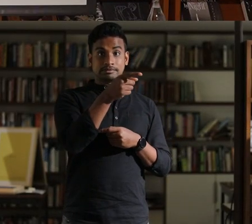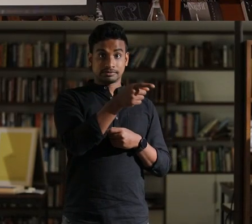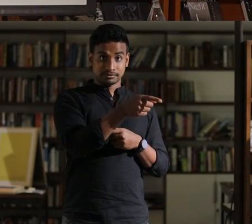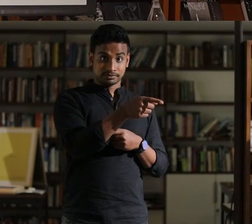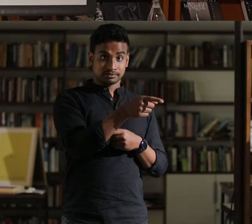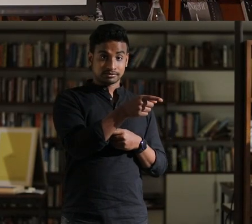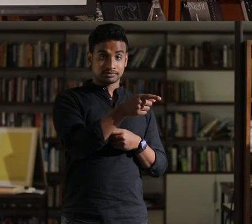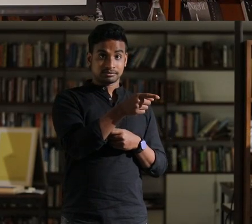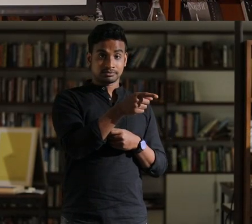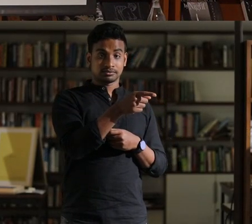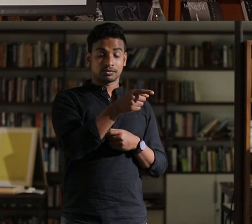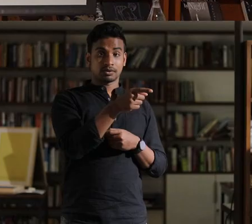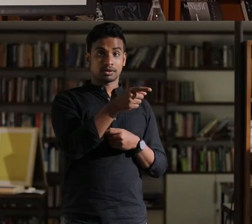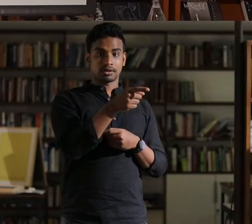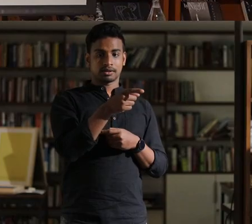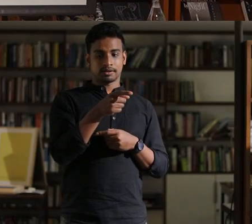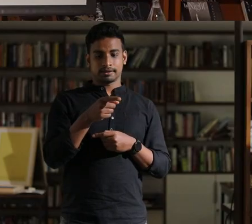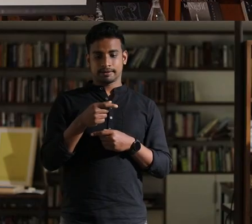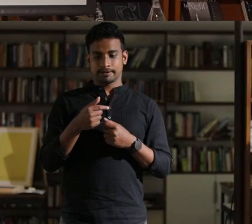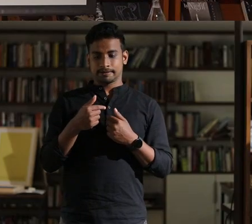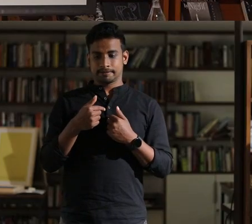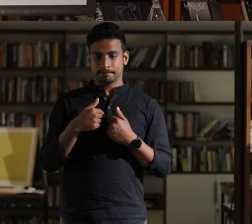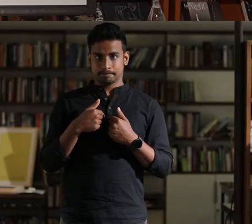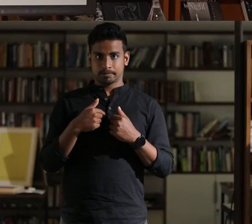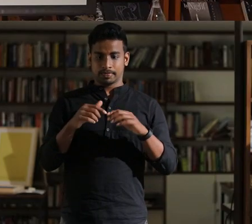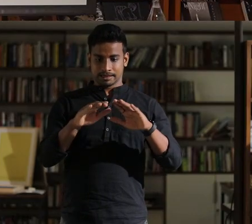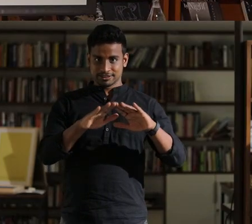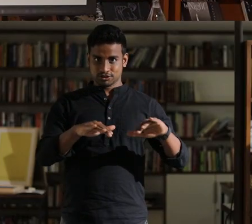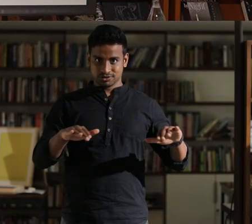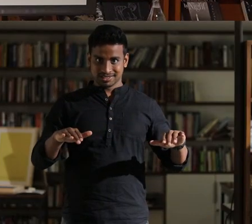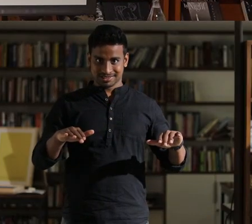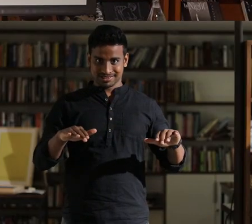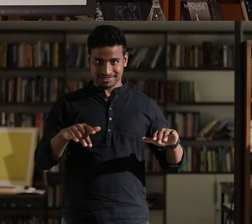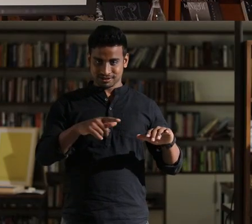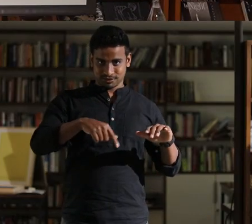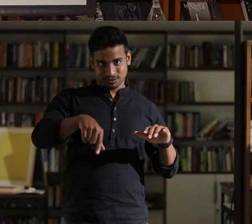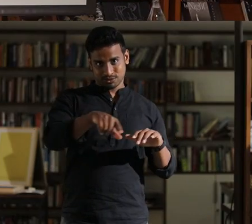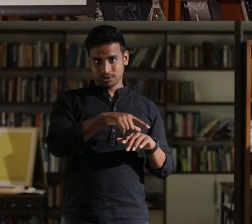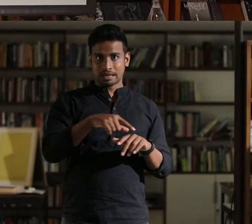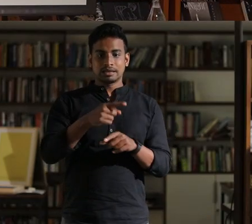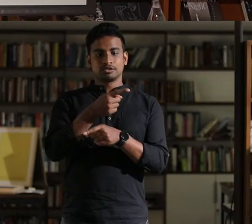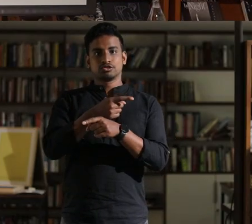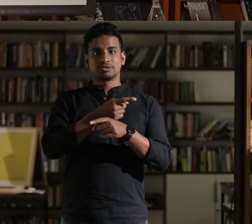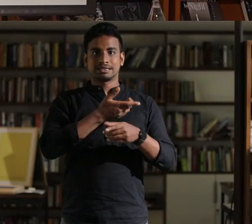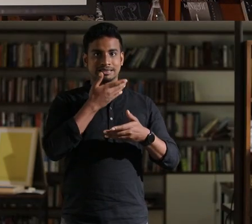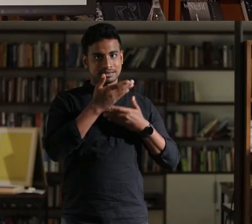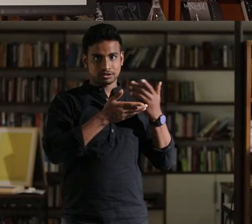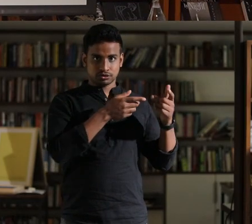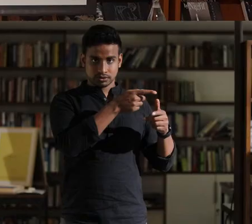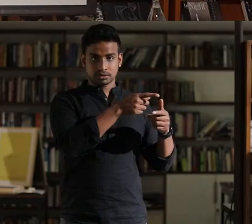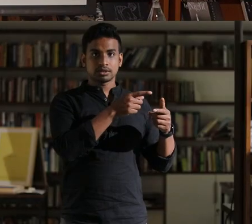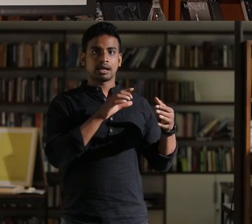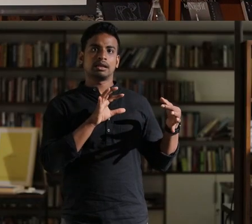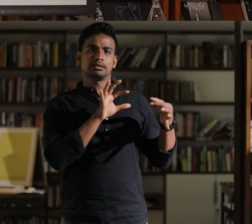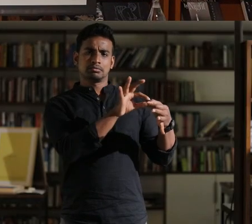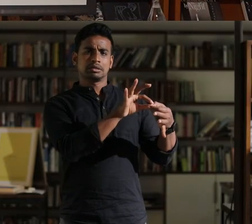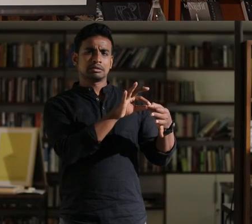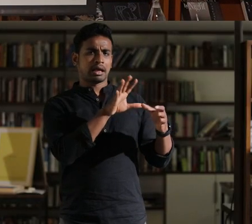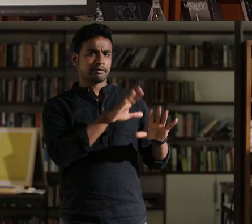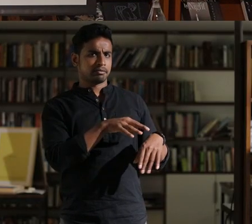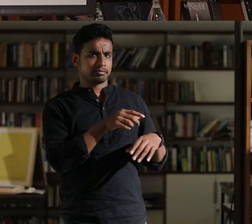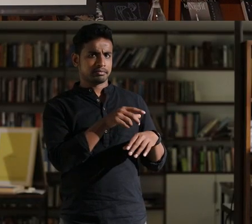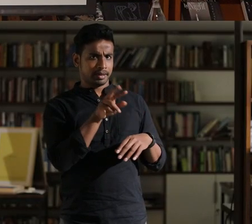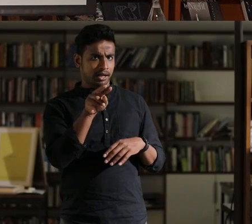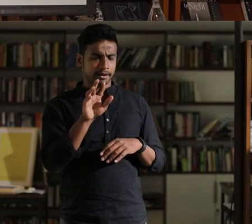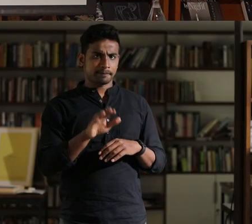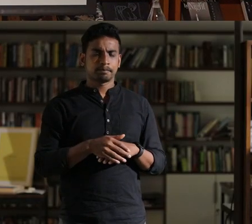in the same area. So there was a prior connect, which brings me to a very important aspect of actually collections and